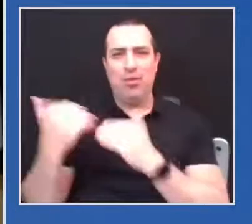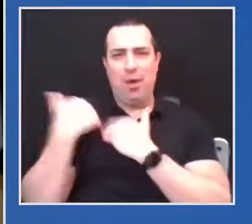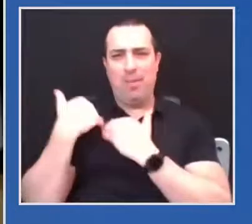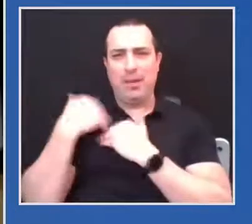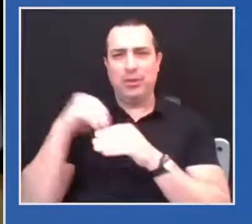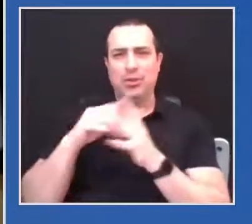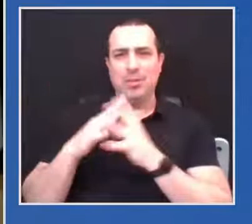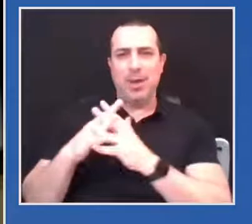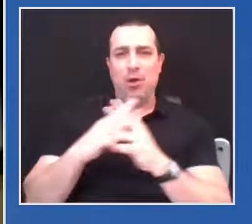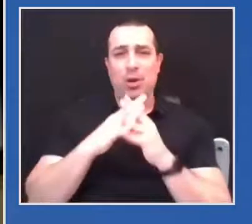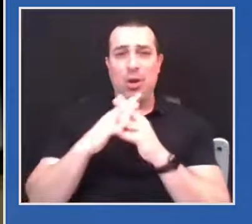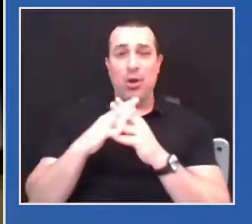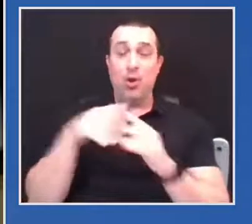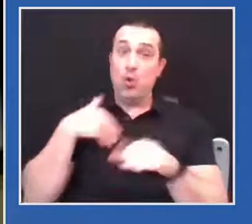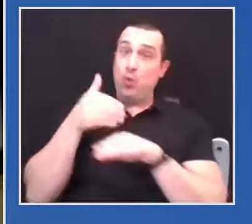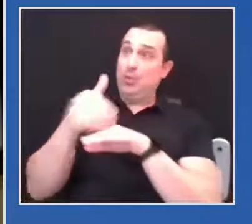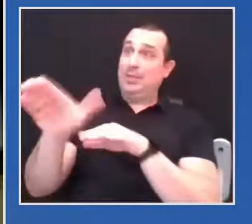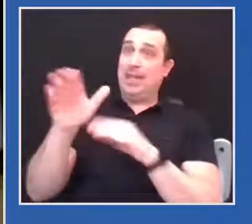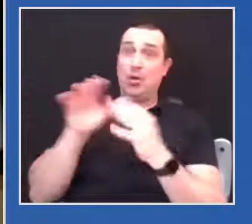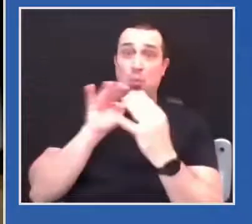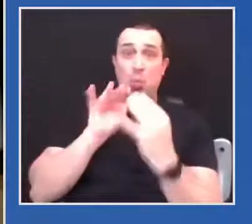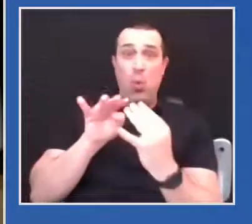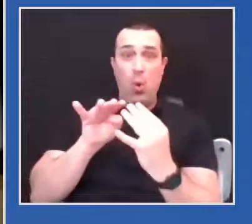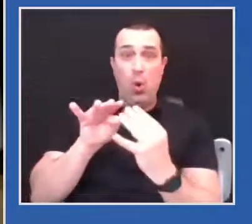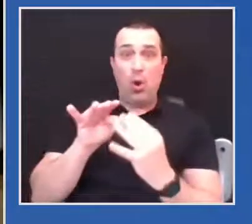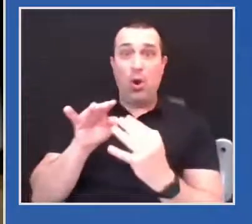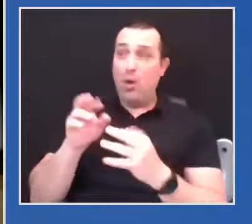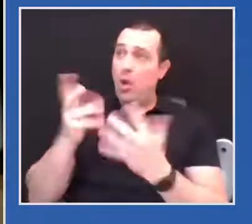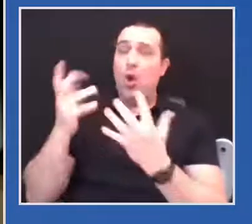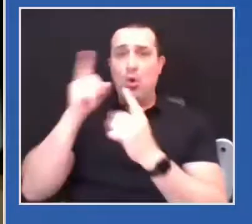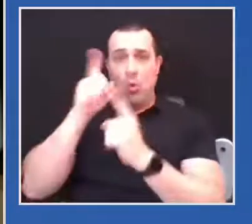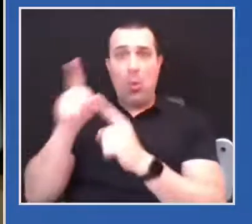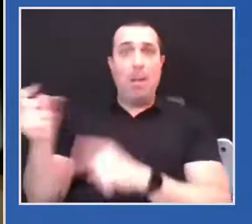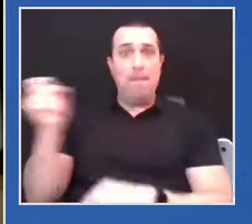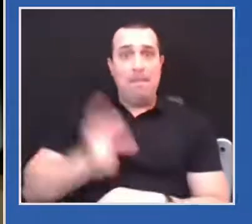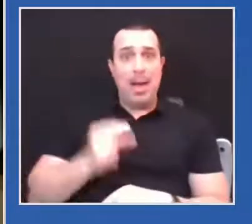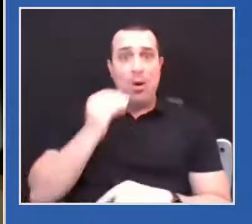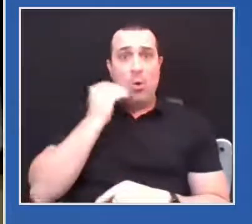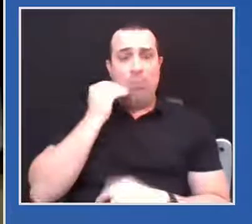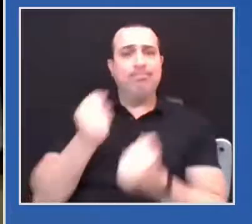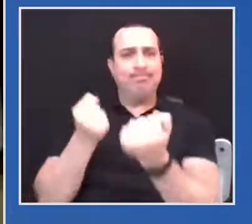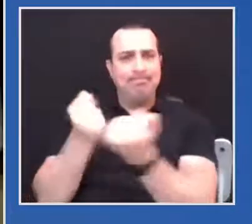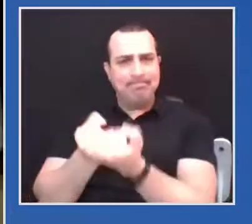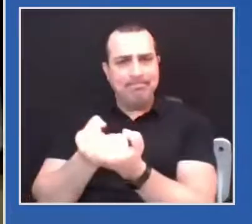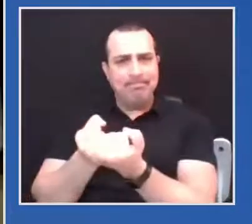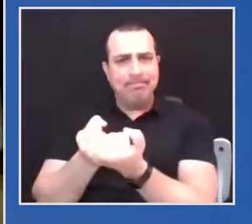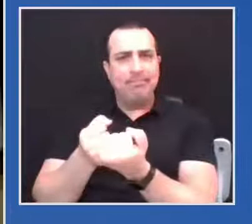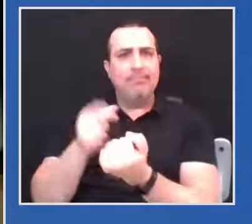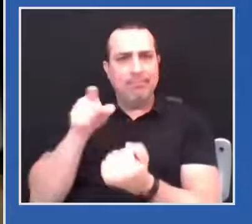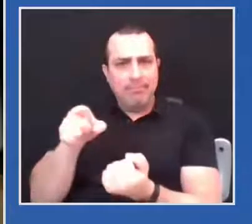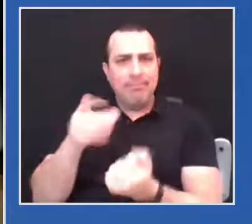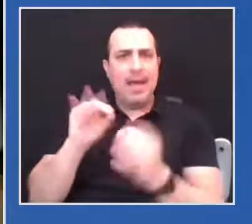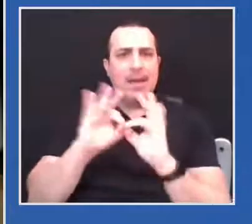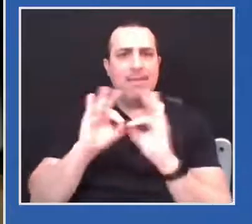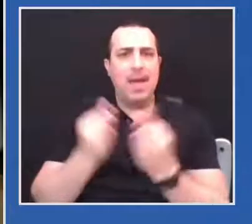we send to war and equip them. When they come home, take care of them and their families. And what did he